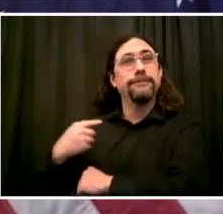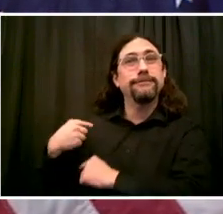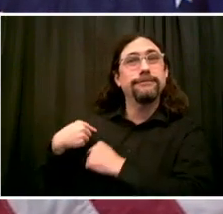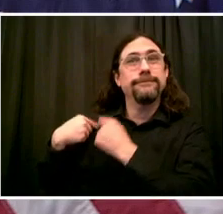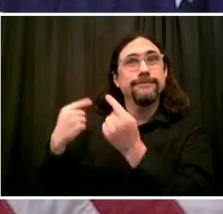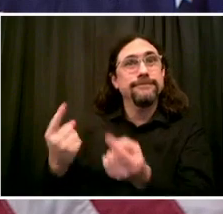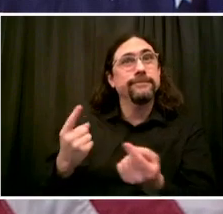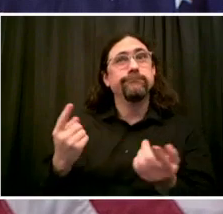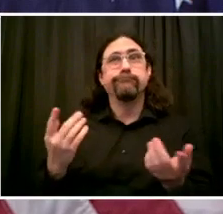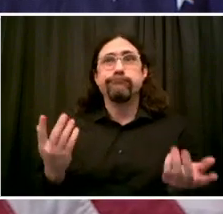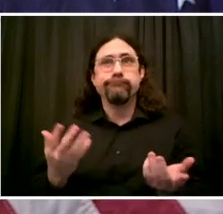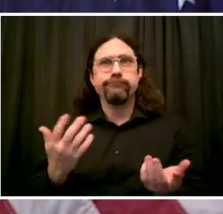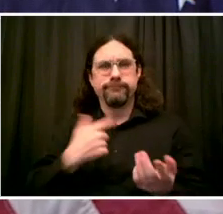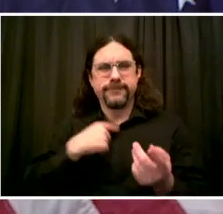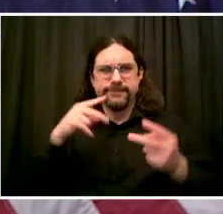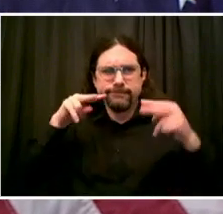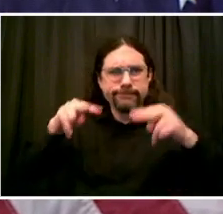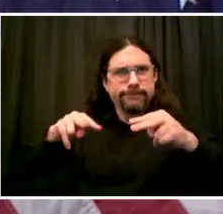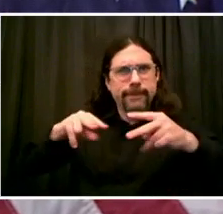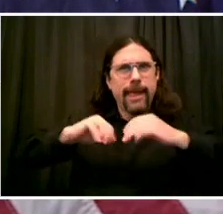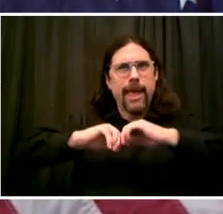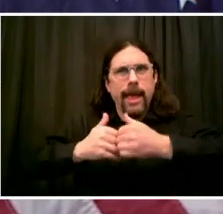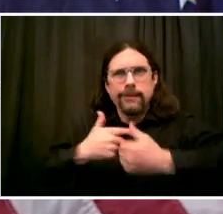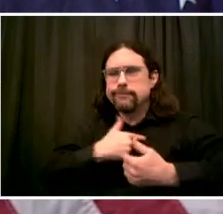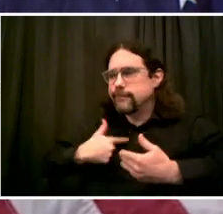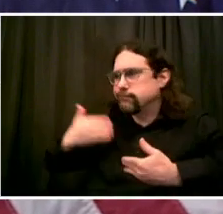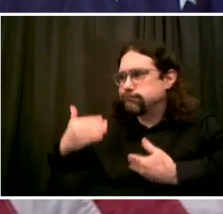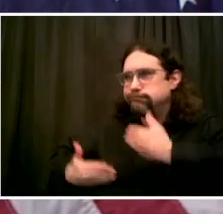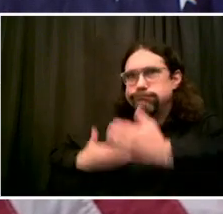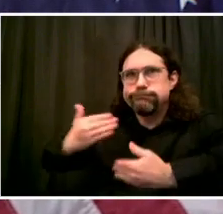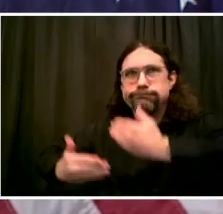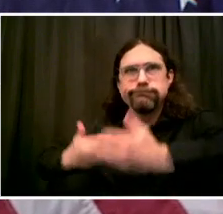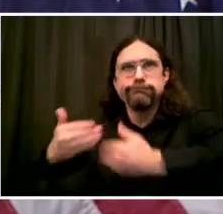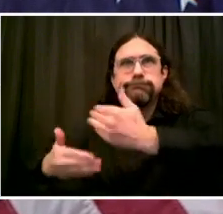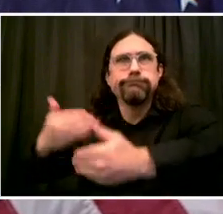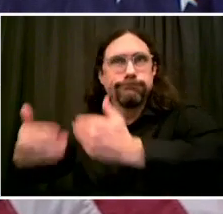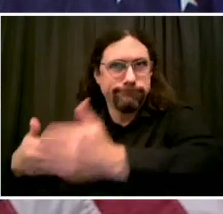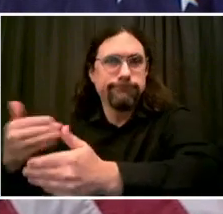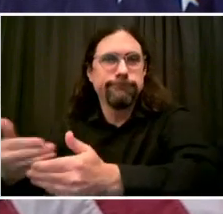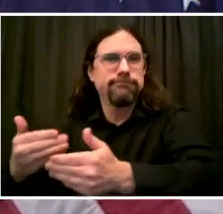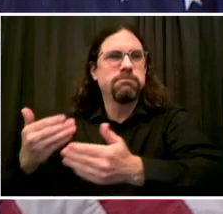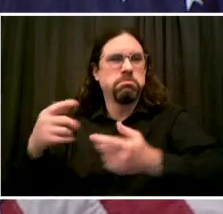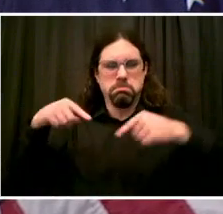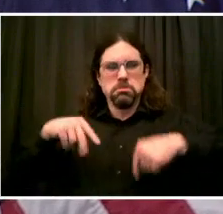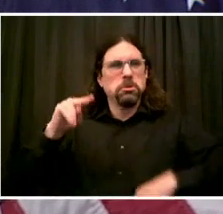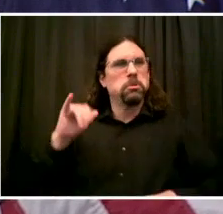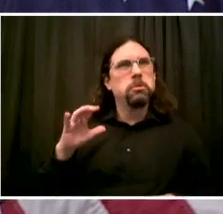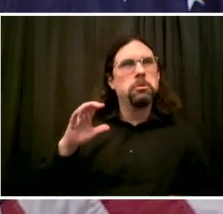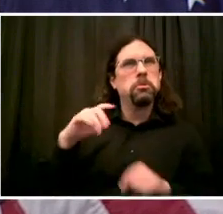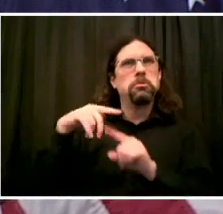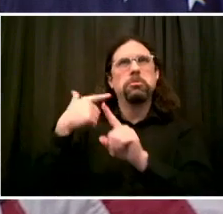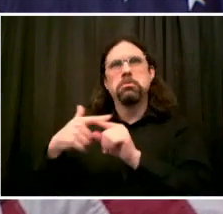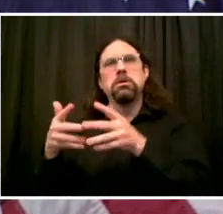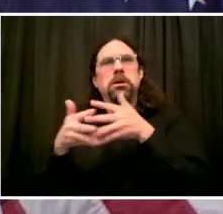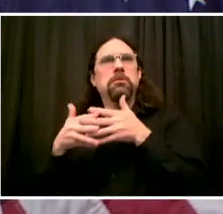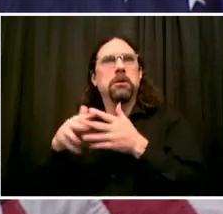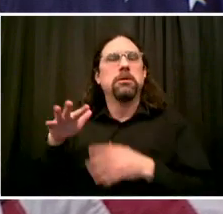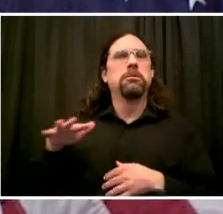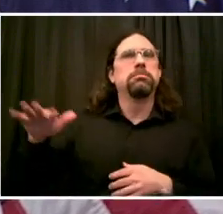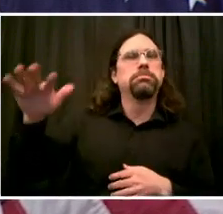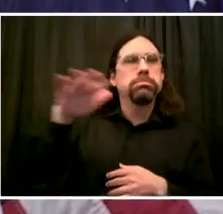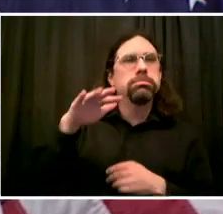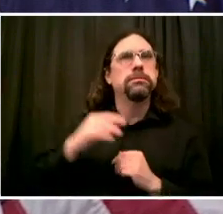this city, throughout this city, and how it relates back to everything that you have done, your hard work. I